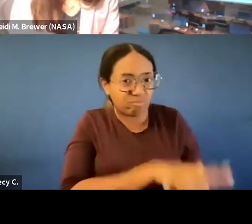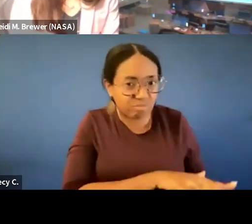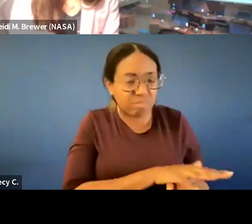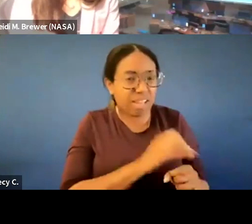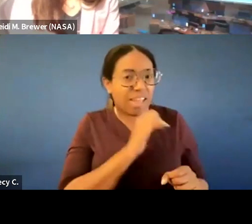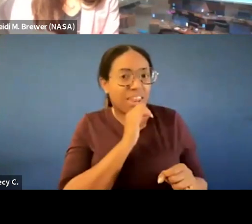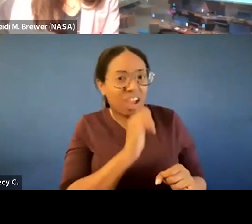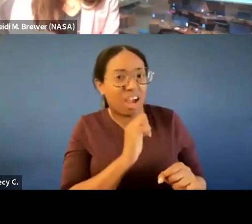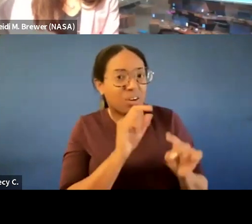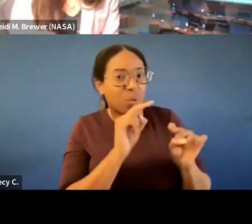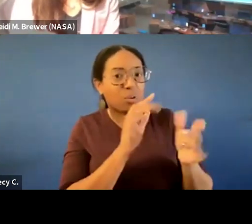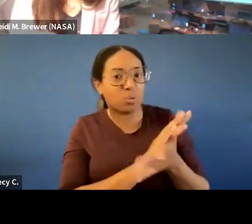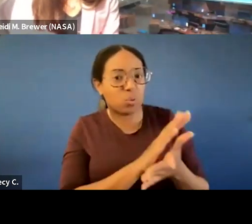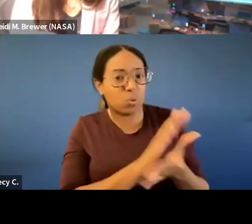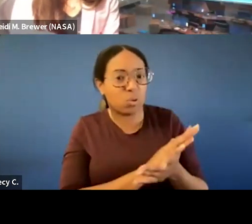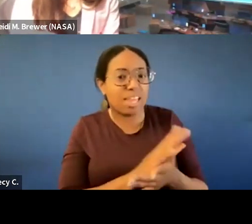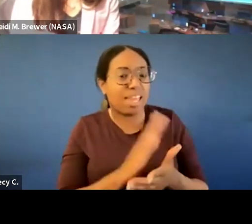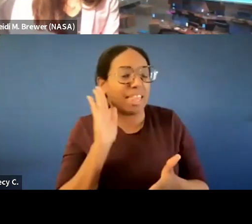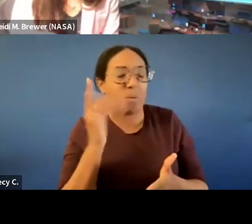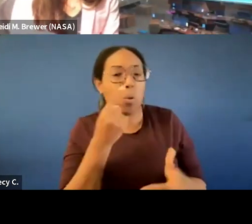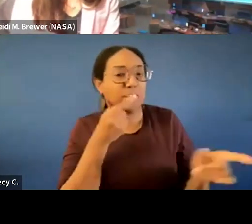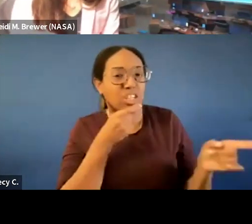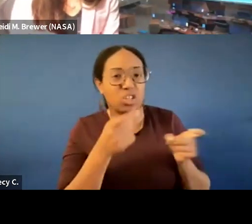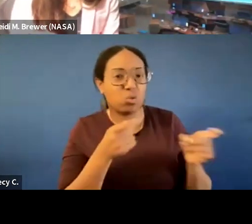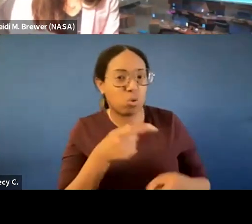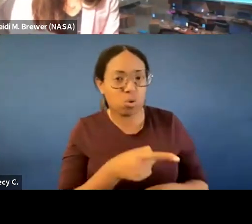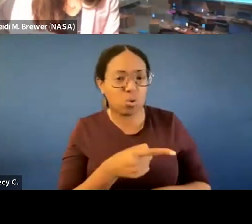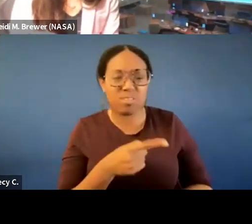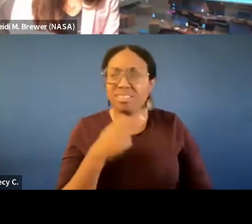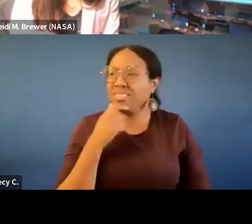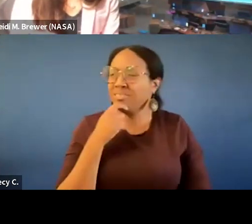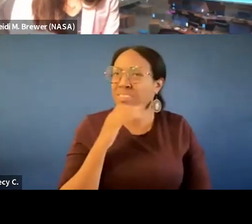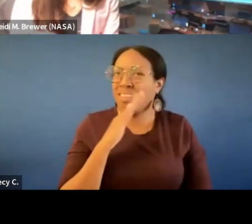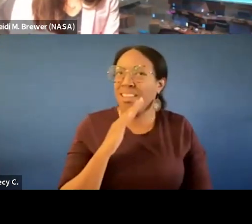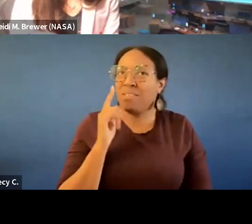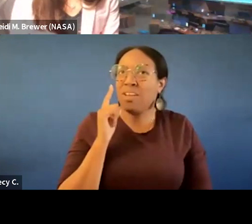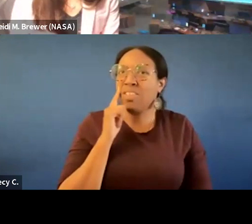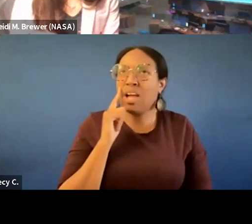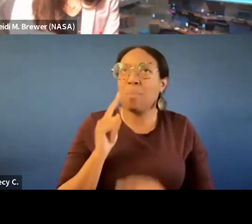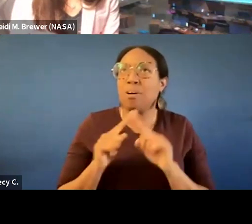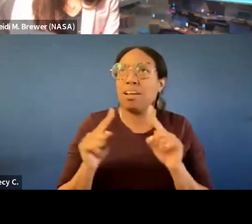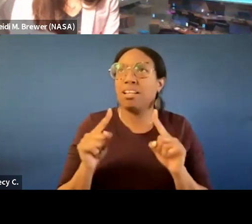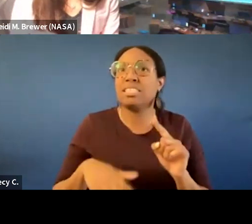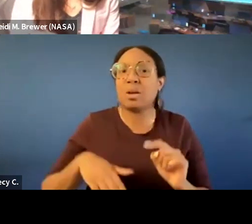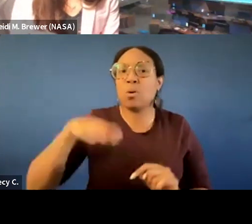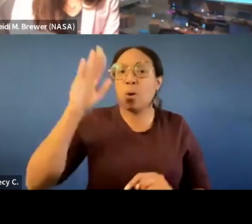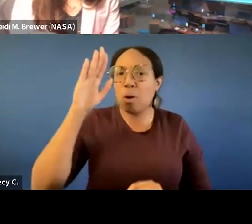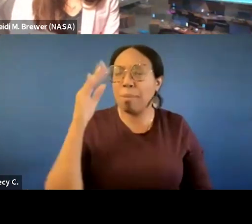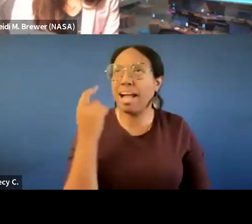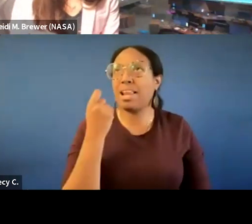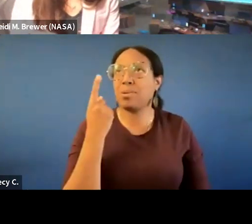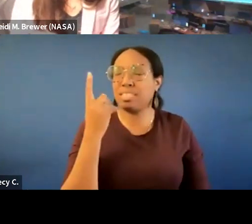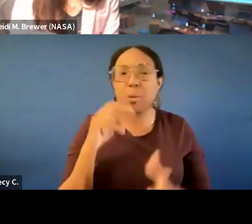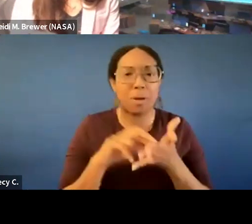own and started doing the work in the community. But giving up is not an option. And I